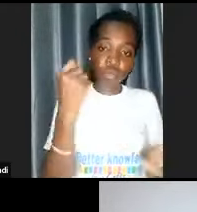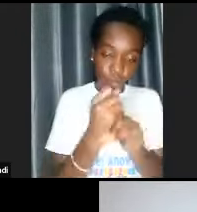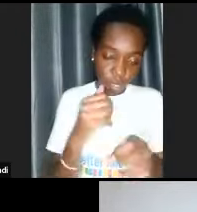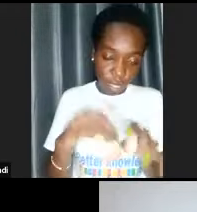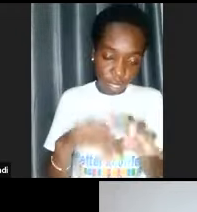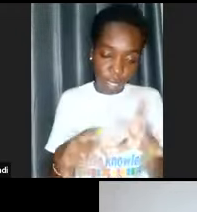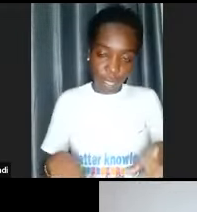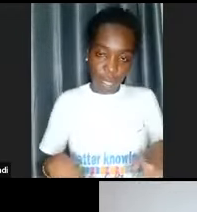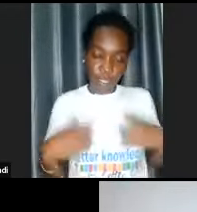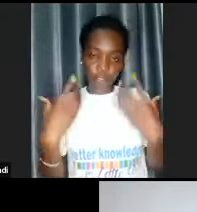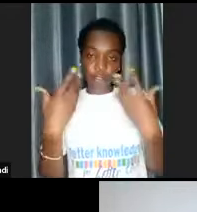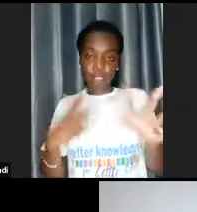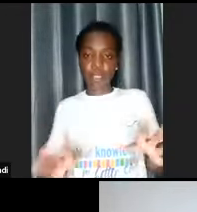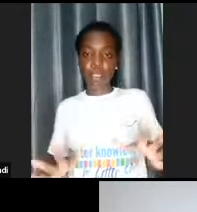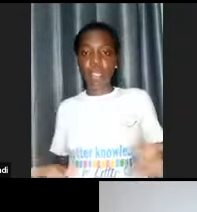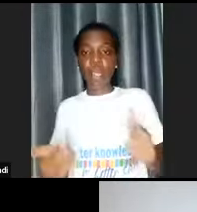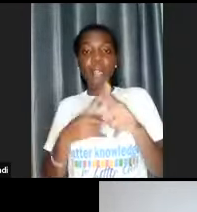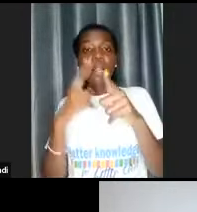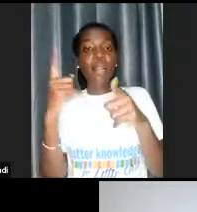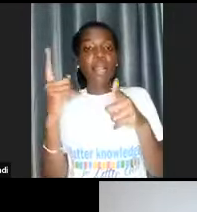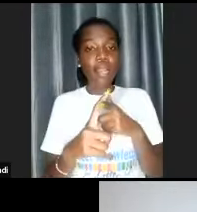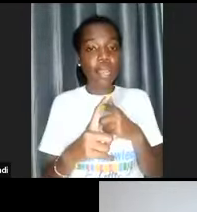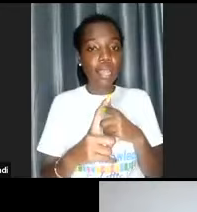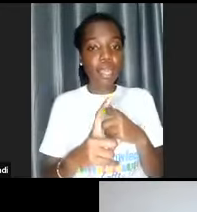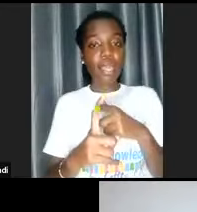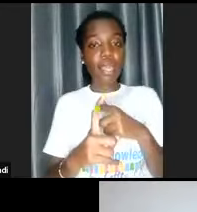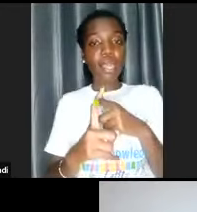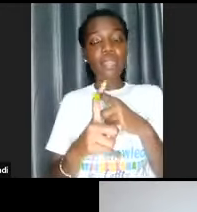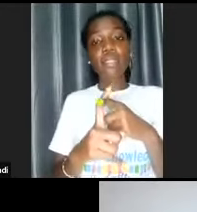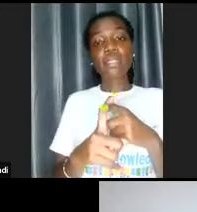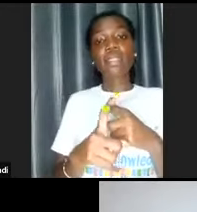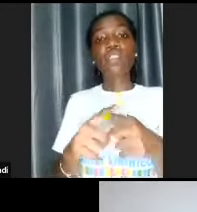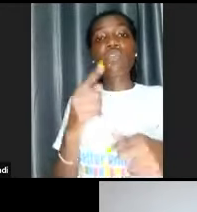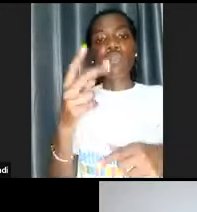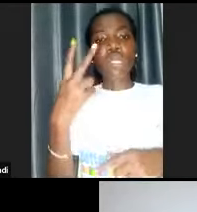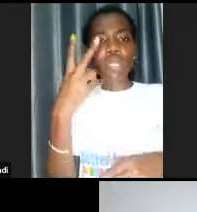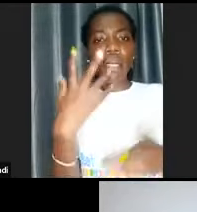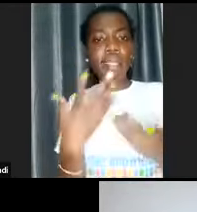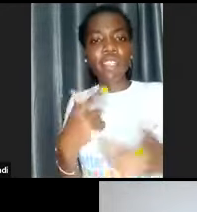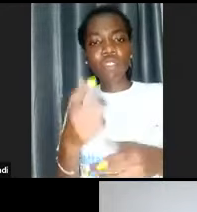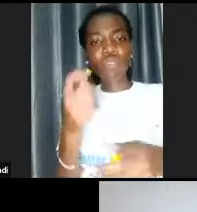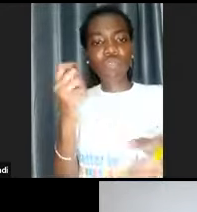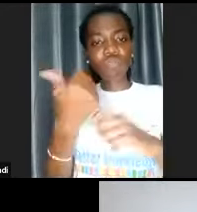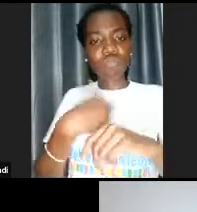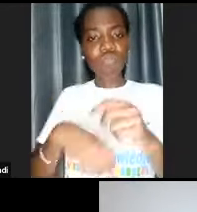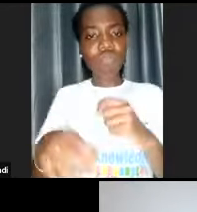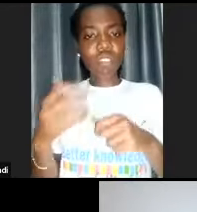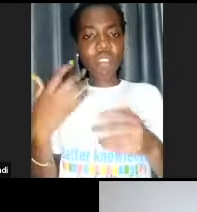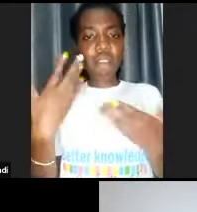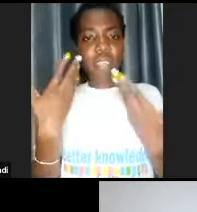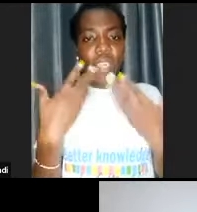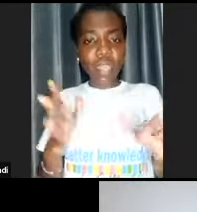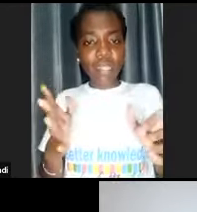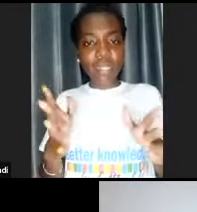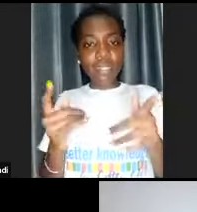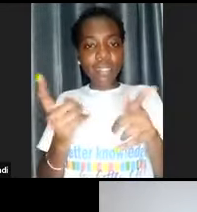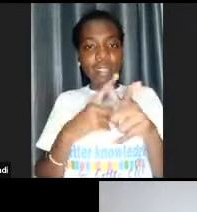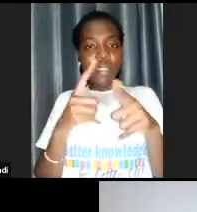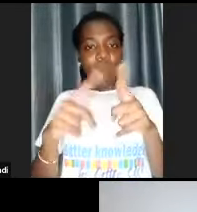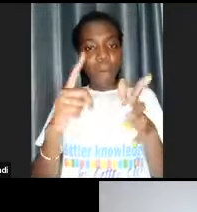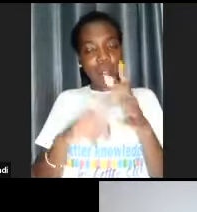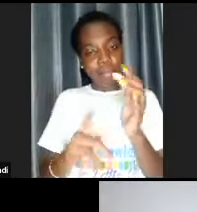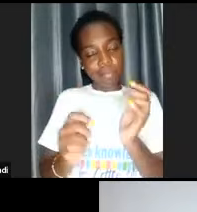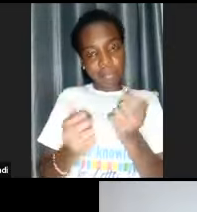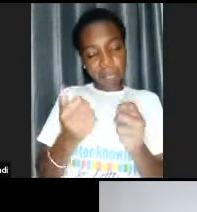then don't look at the things you did. Look at what were the convictions that triggered me to that. Today